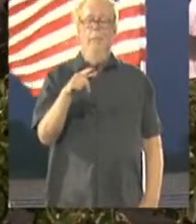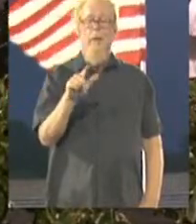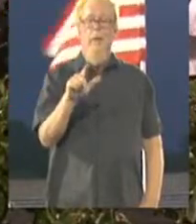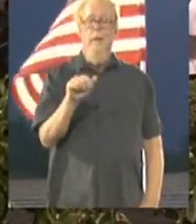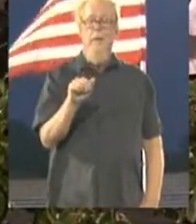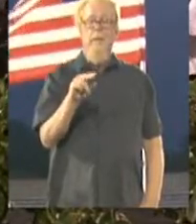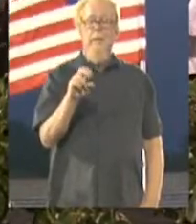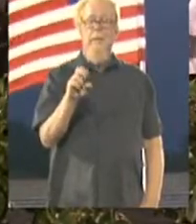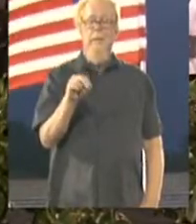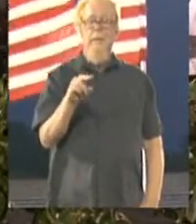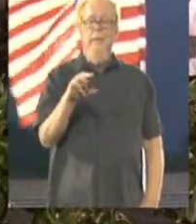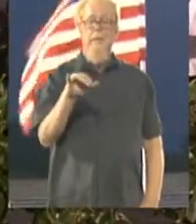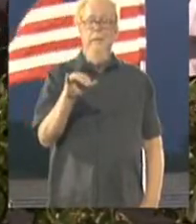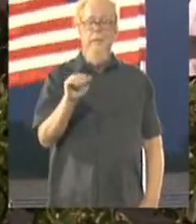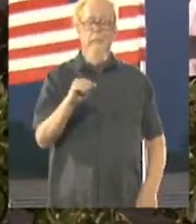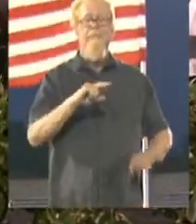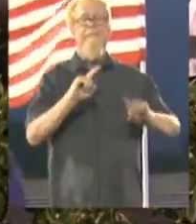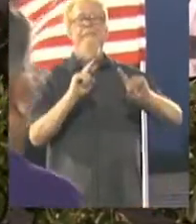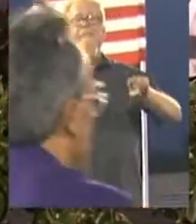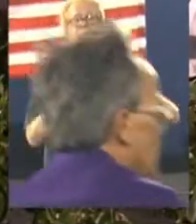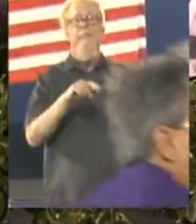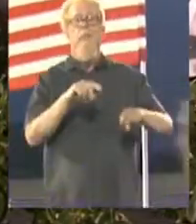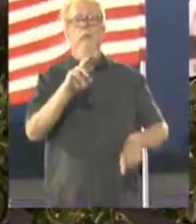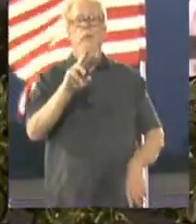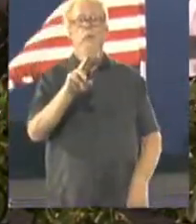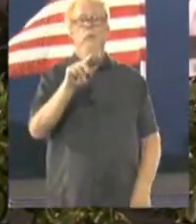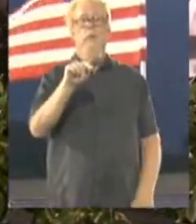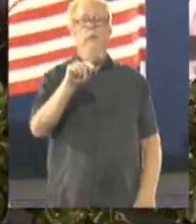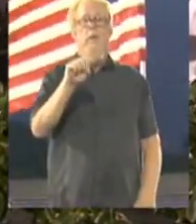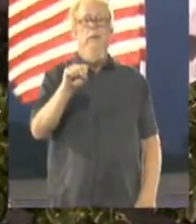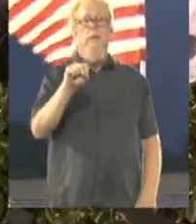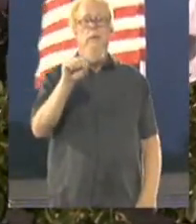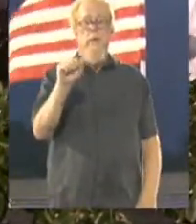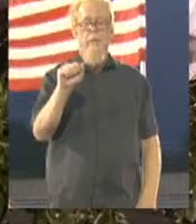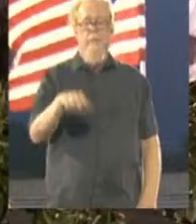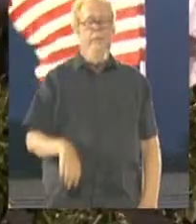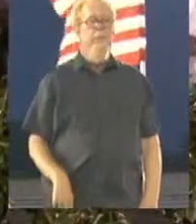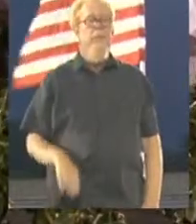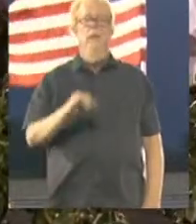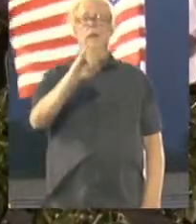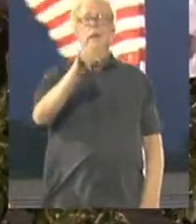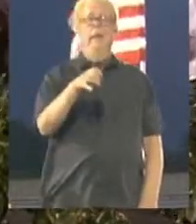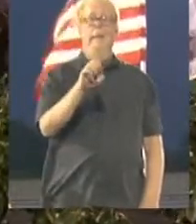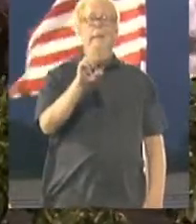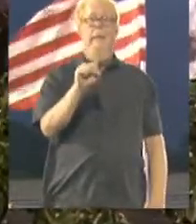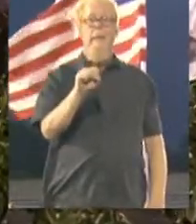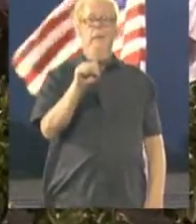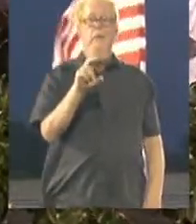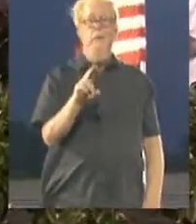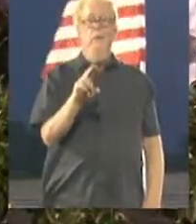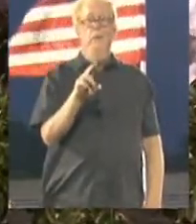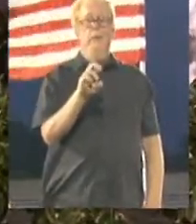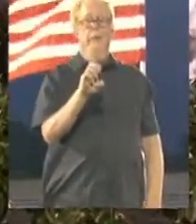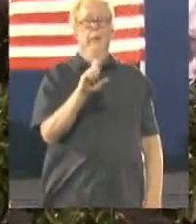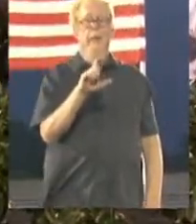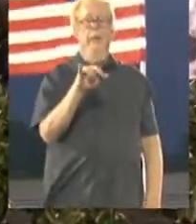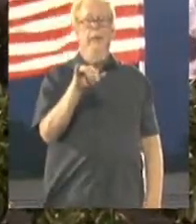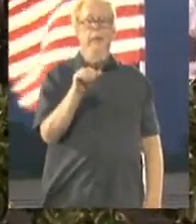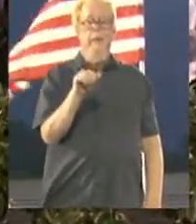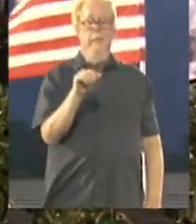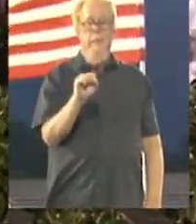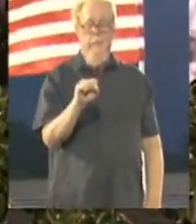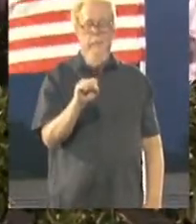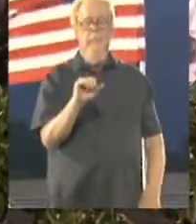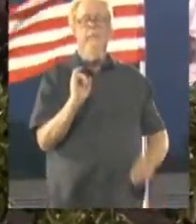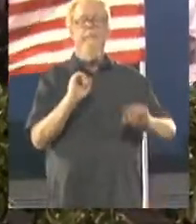attending University of Texas at San Antonio. Jesus Reynaldo Aguayo Elias will be attending